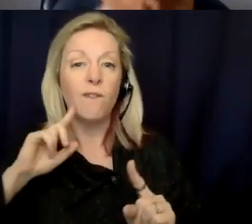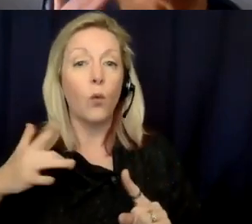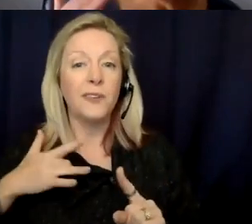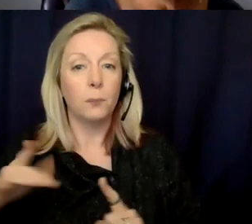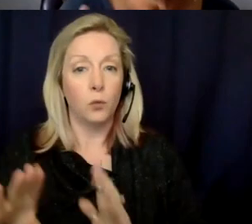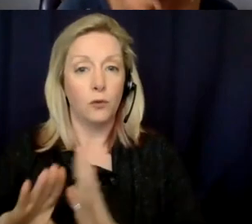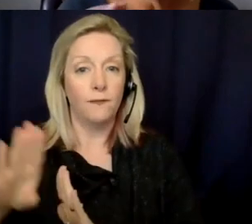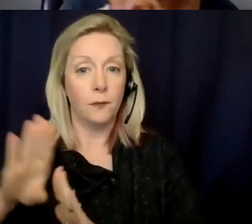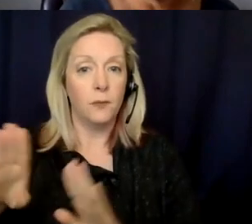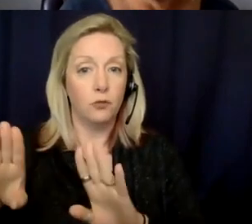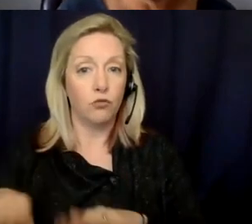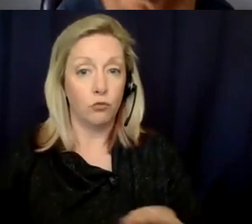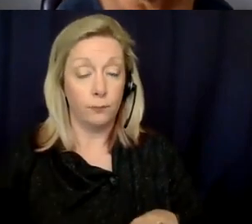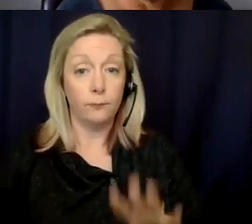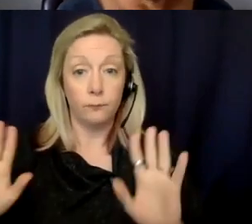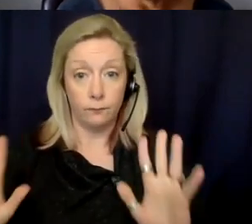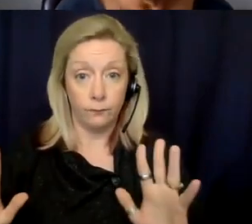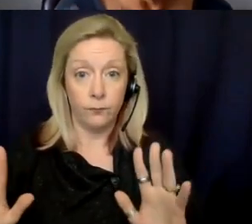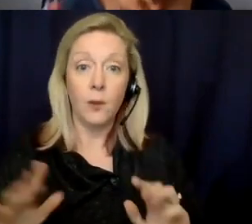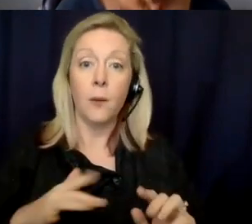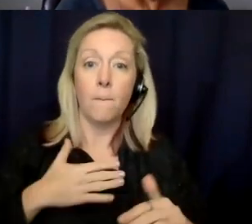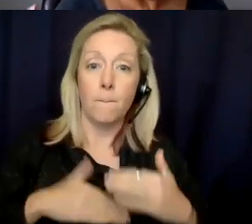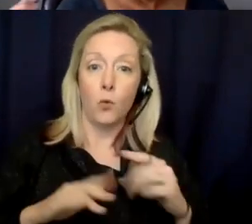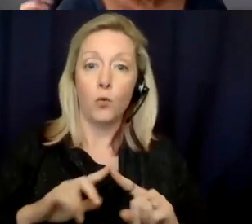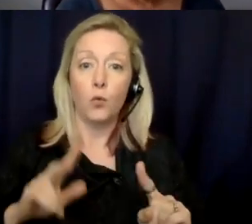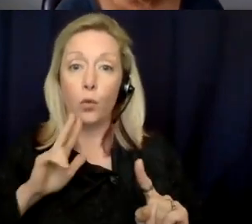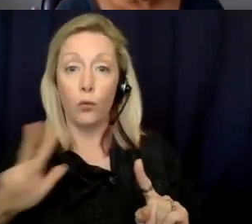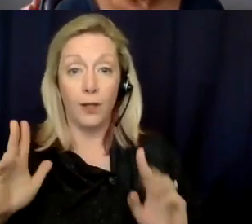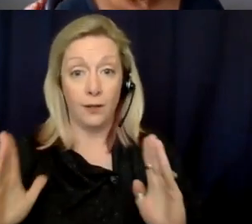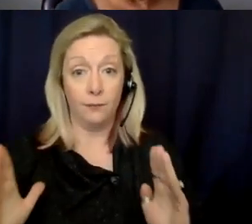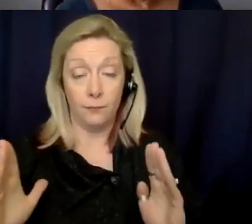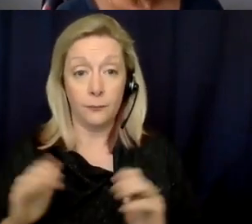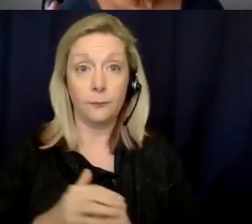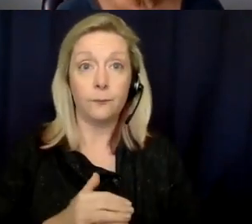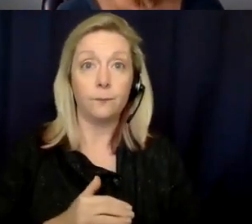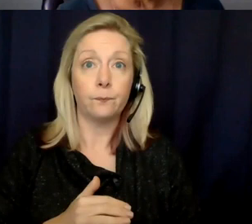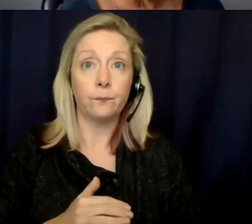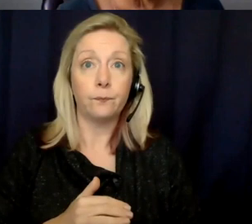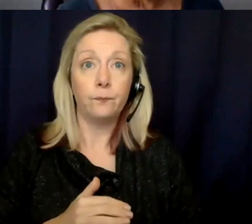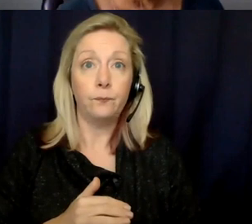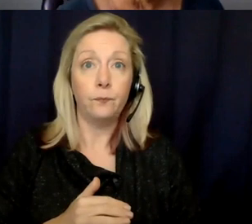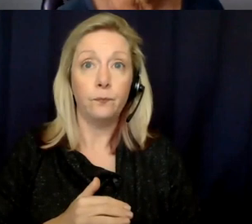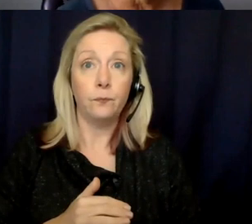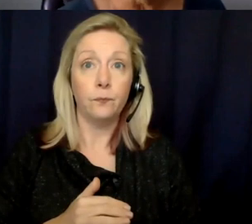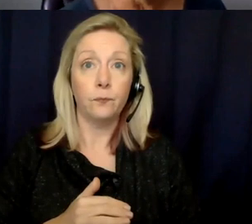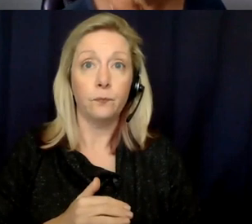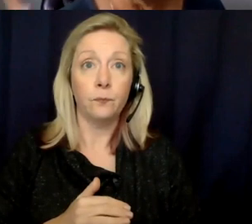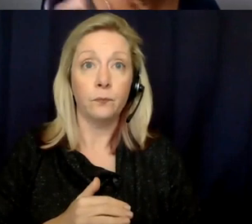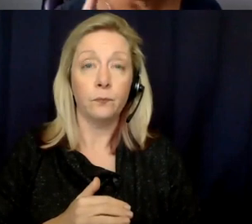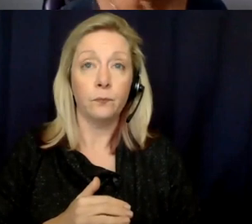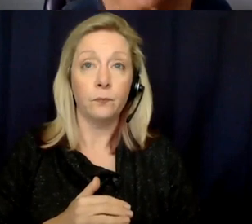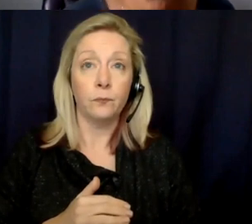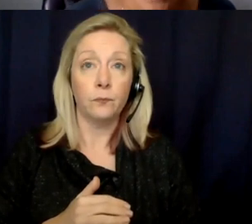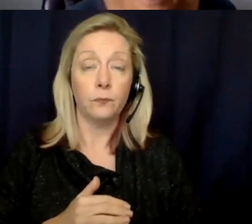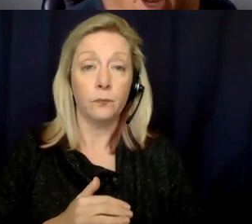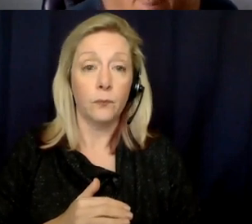developers, it is from birth to 3. So that's that real early stages of communication. Now,